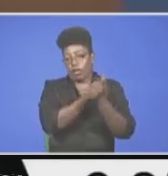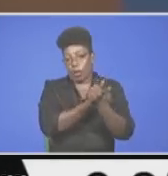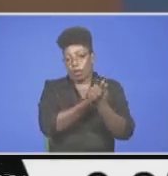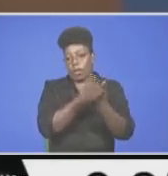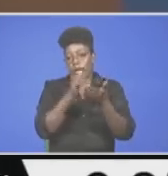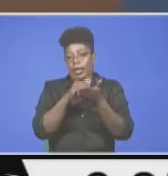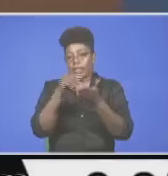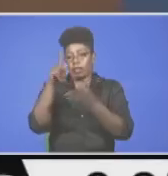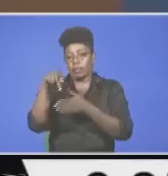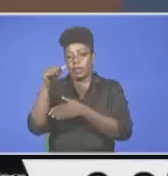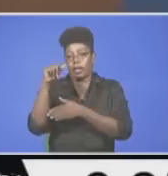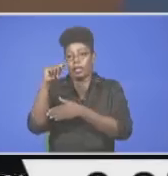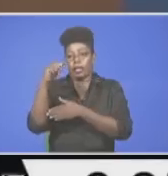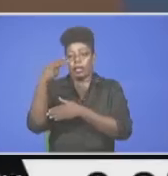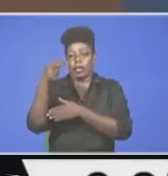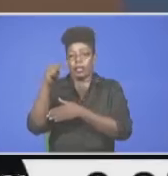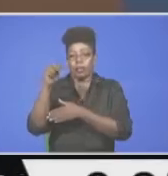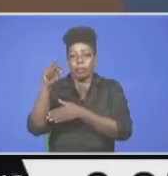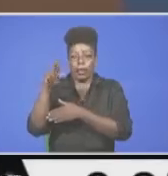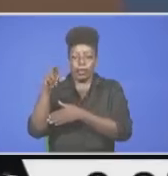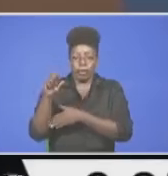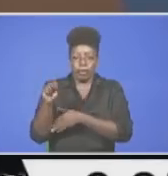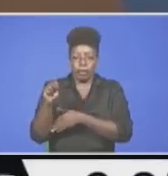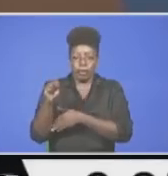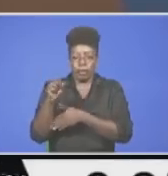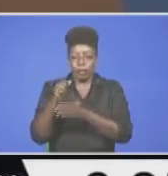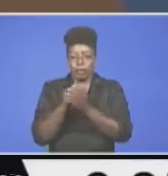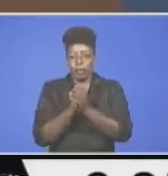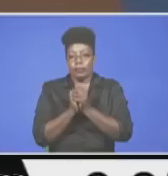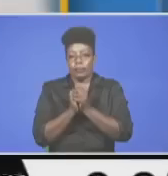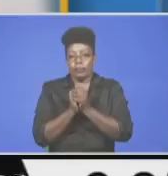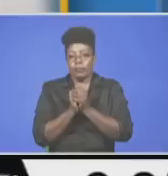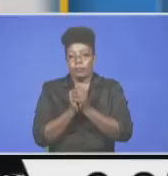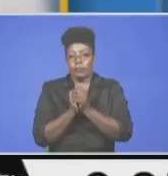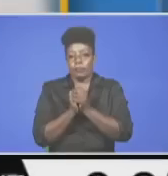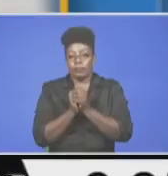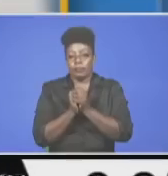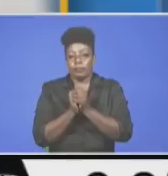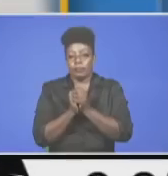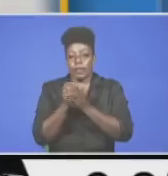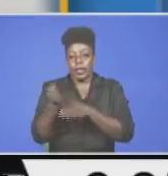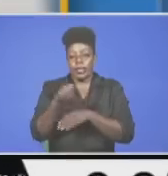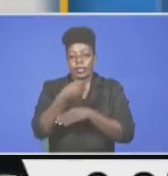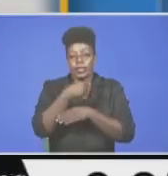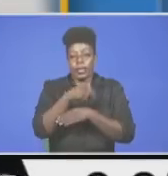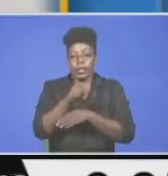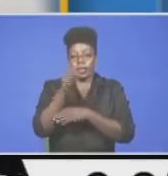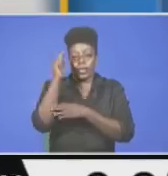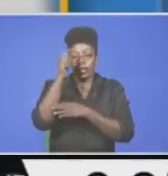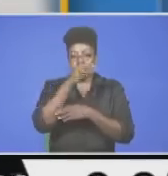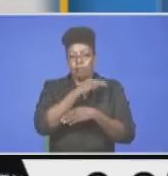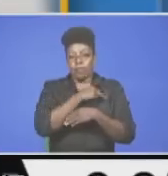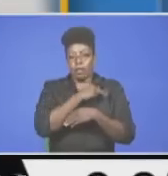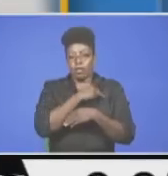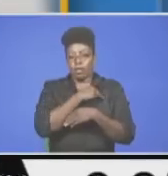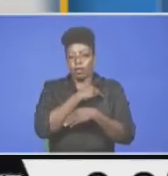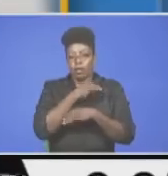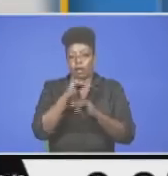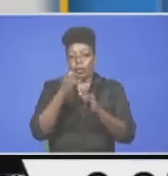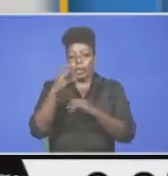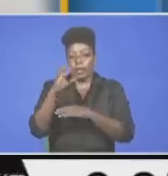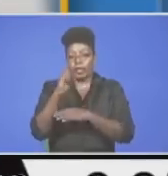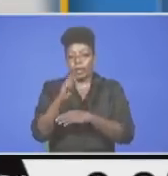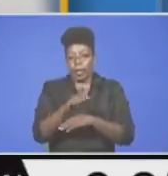5 matchup, the Defense Force Mariners up against the Aces. From tennis, Kevin Major Jr. playing in California at the